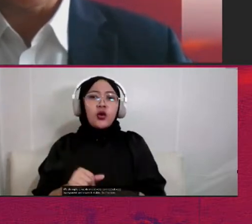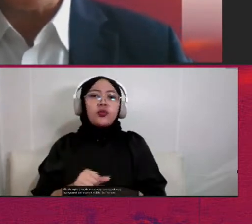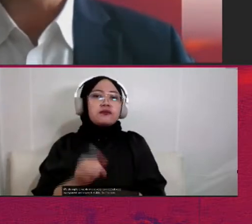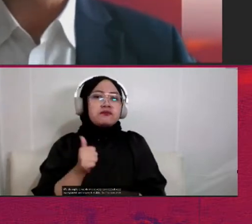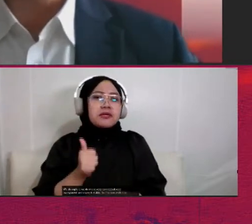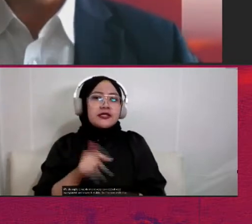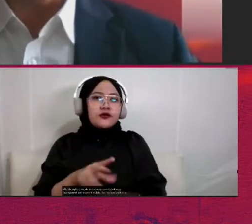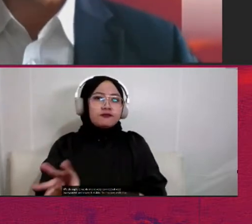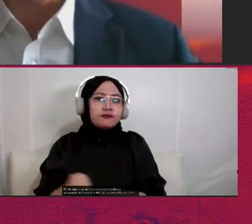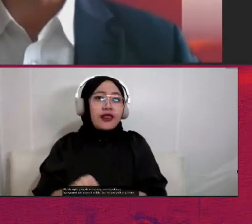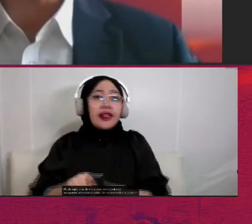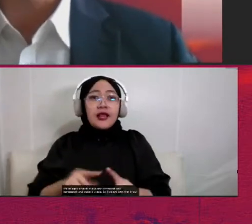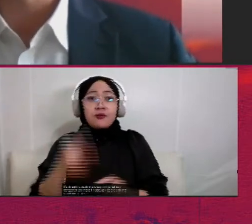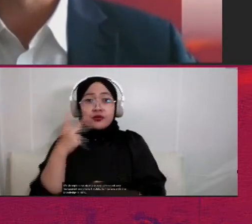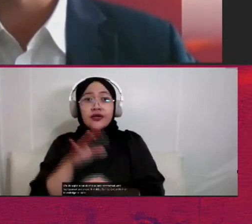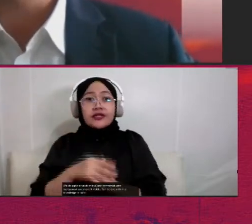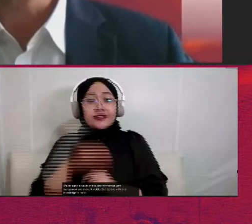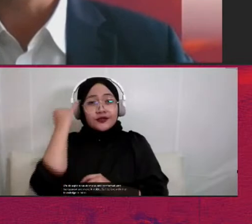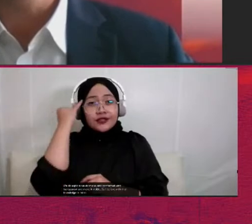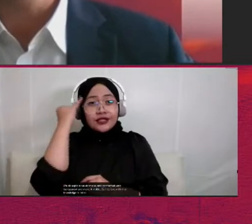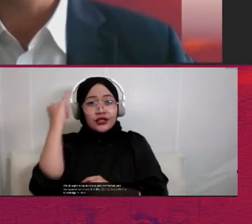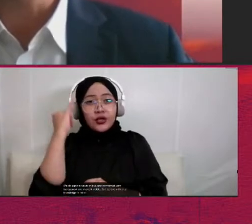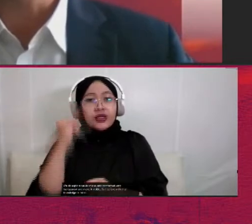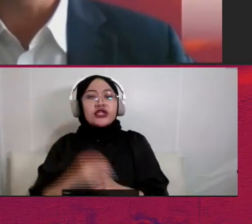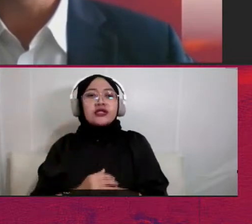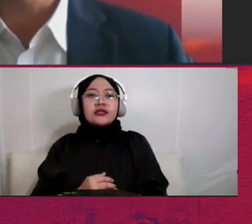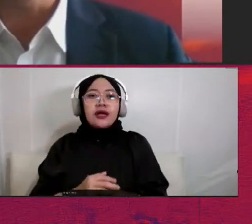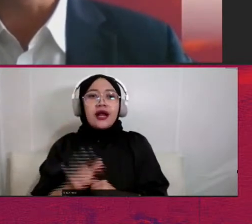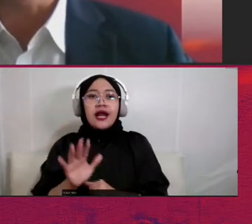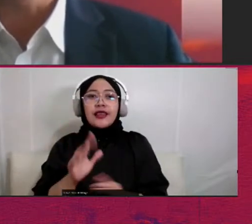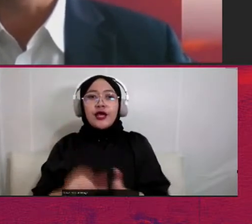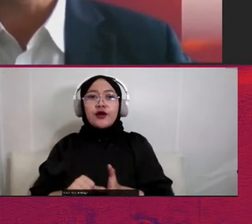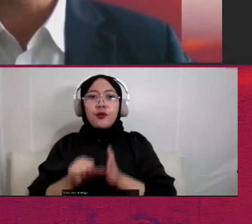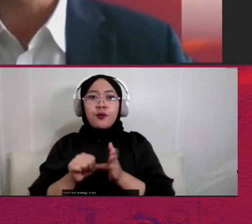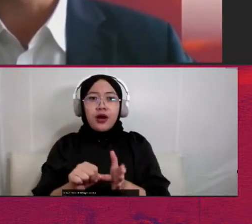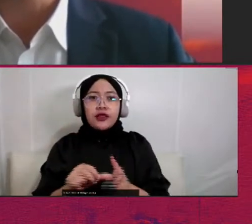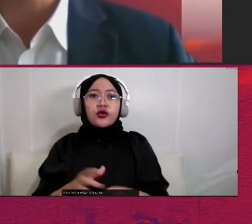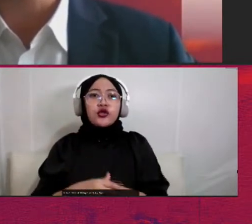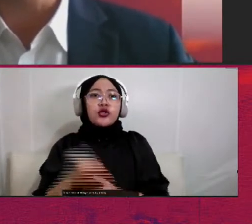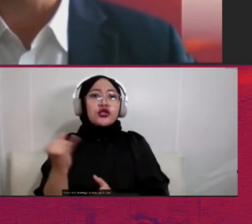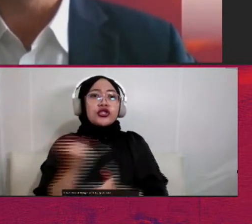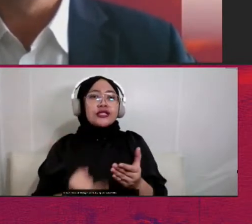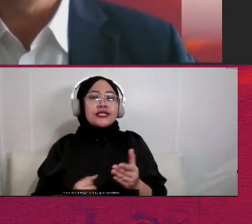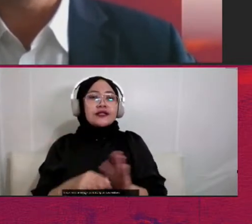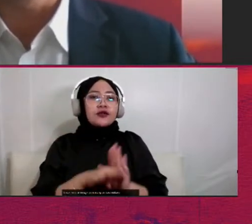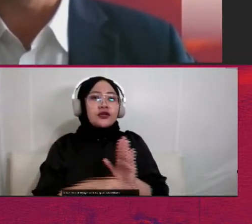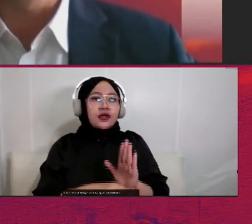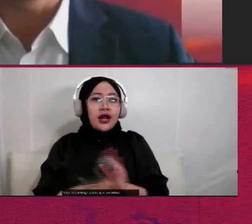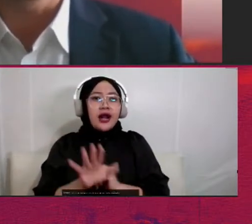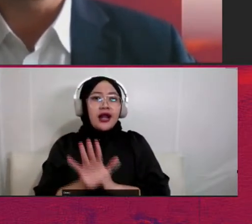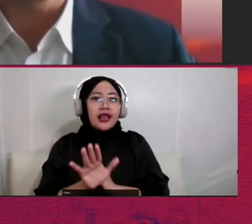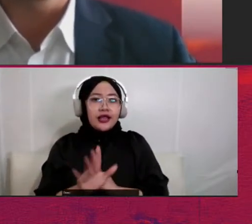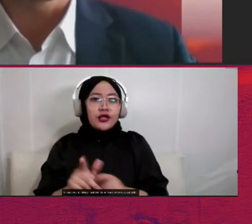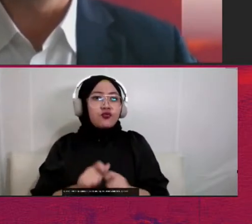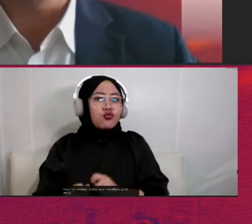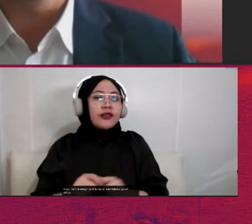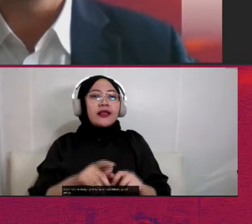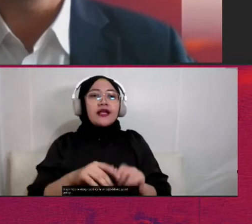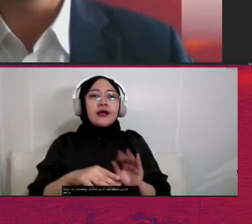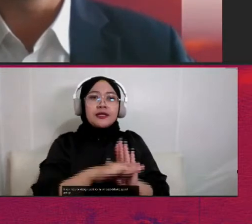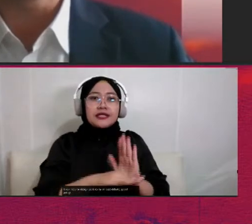believe with that knowledge in mind, it can help to design policies or at least debate good